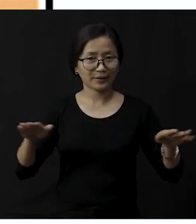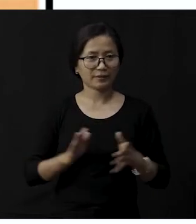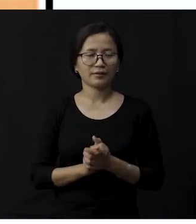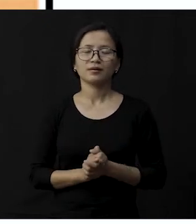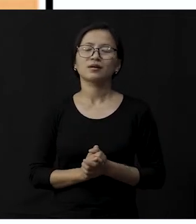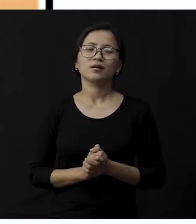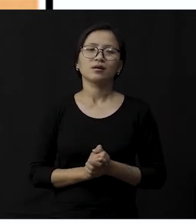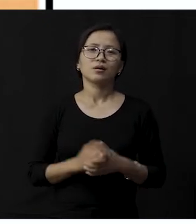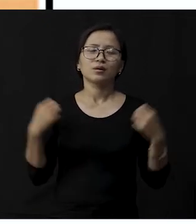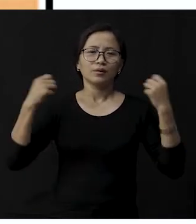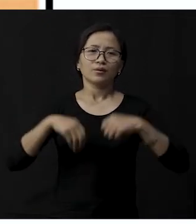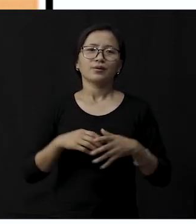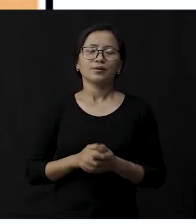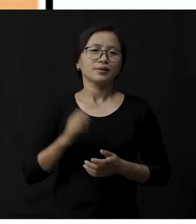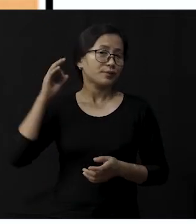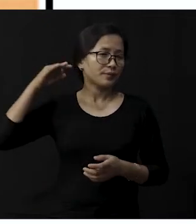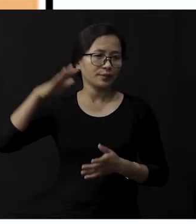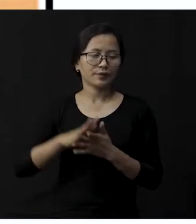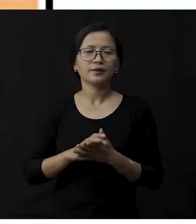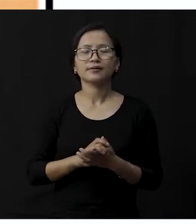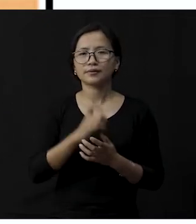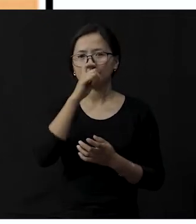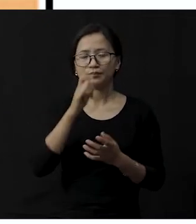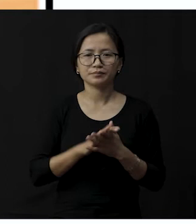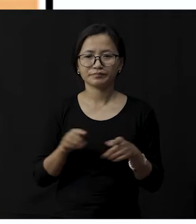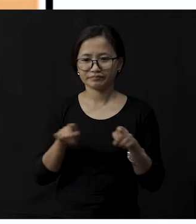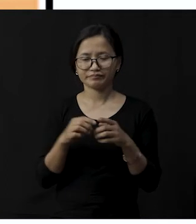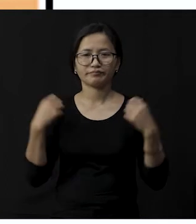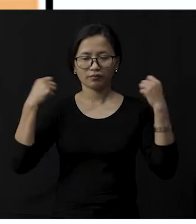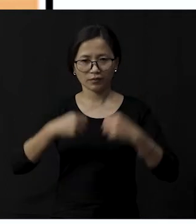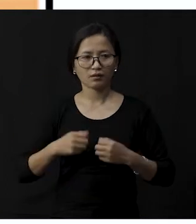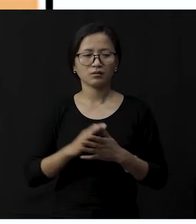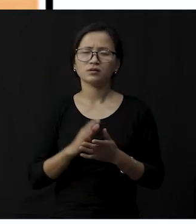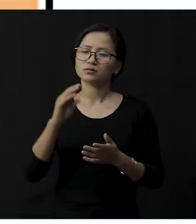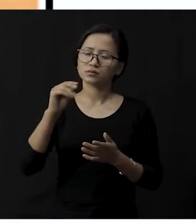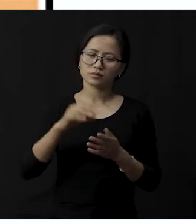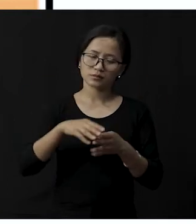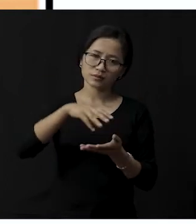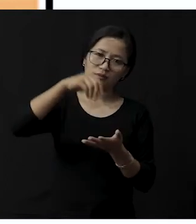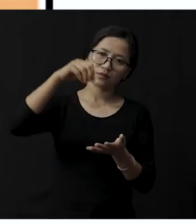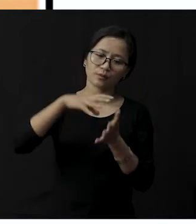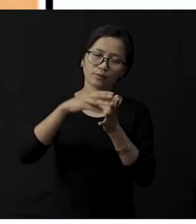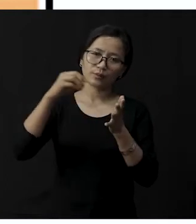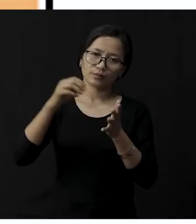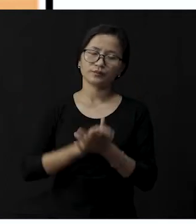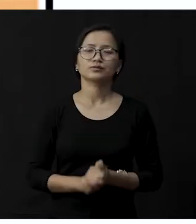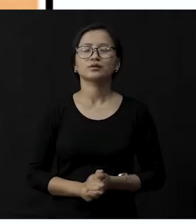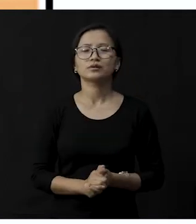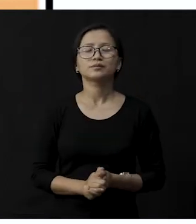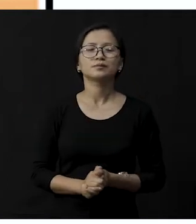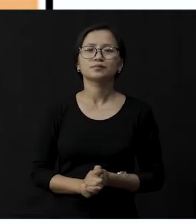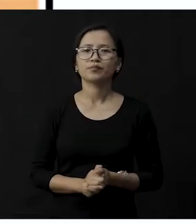thing. And the sand really looks very soft to me. Because if it wasn't soft,